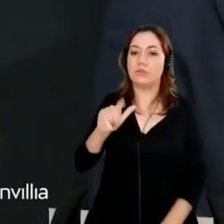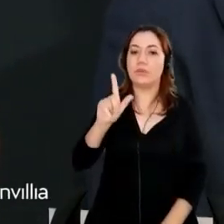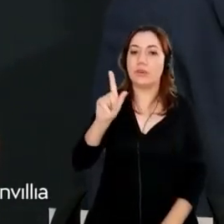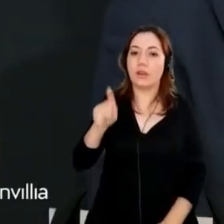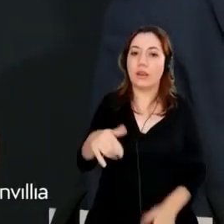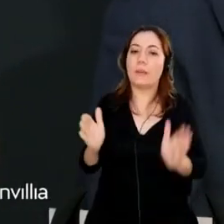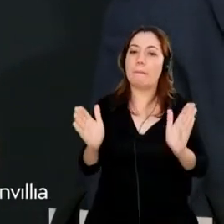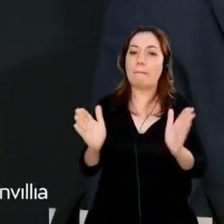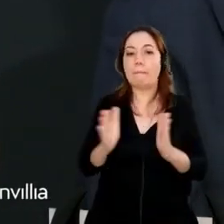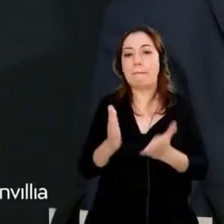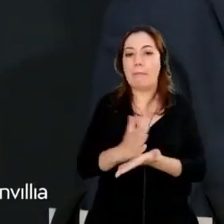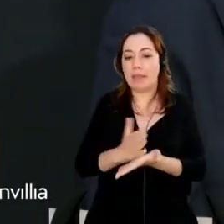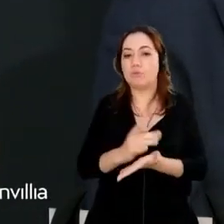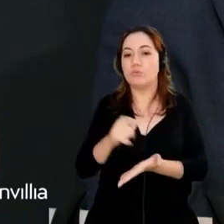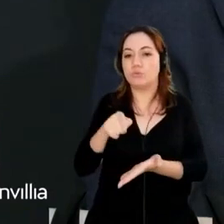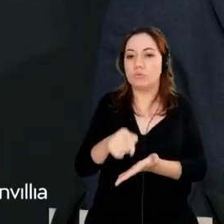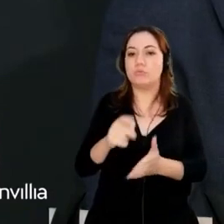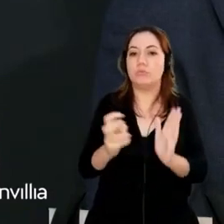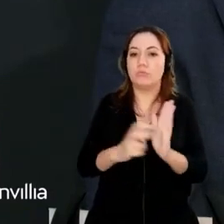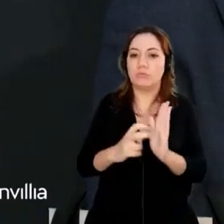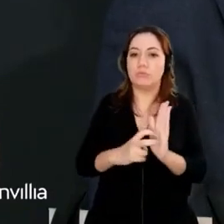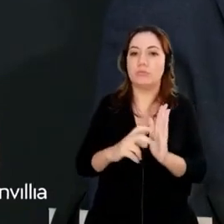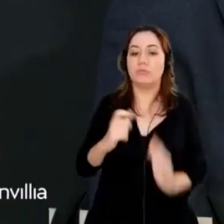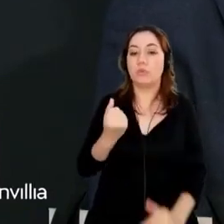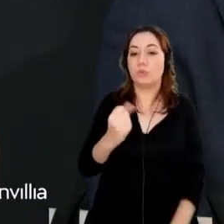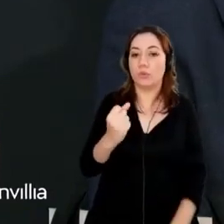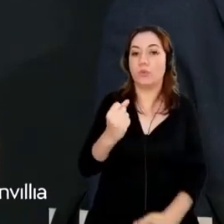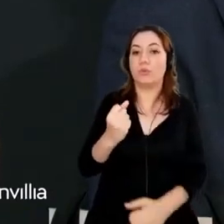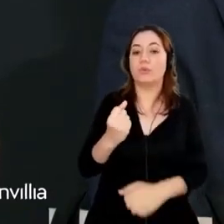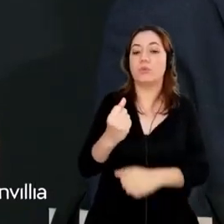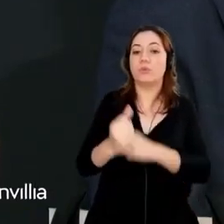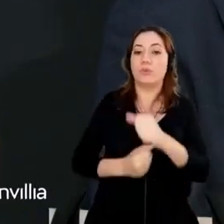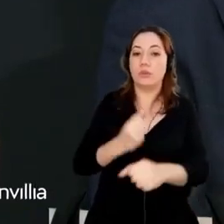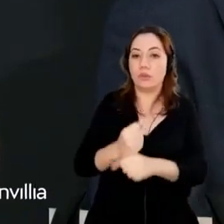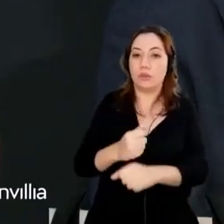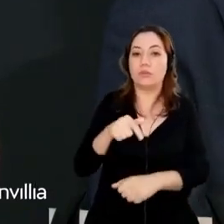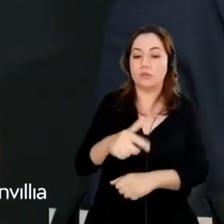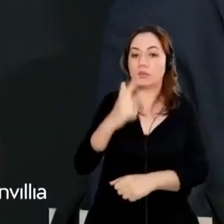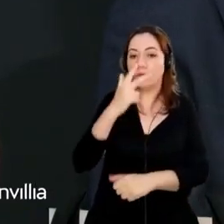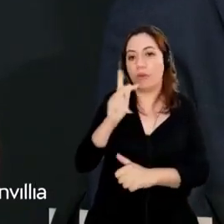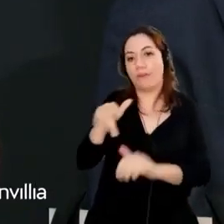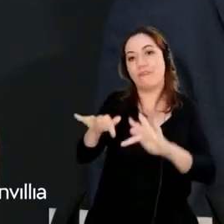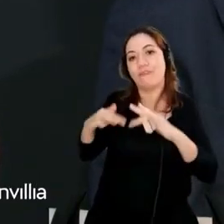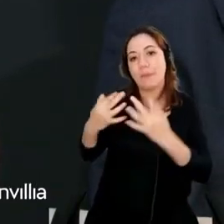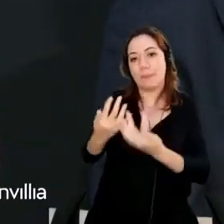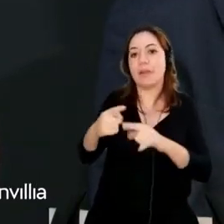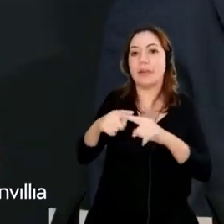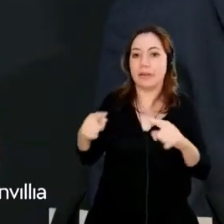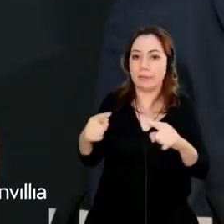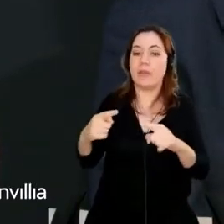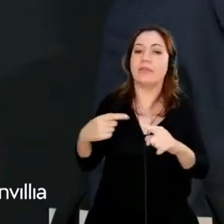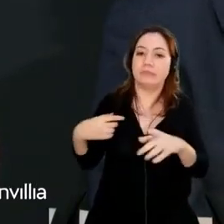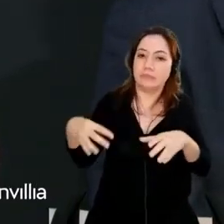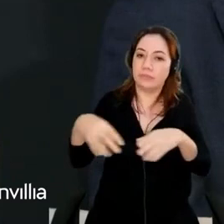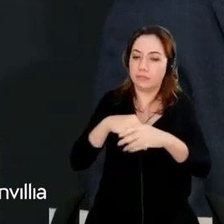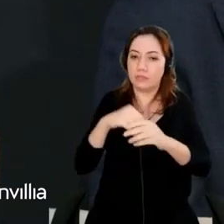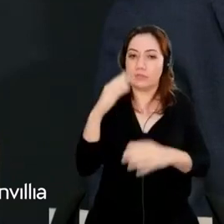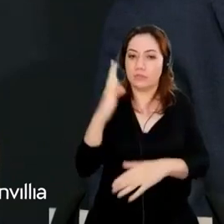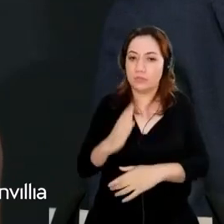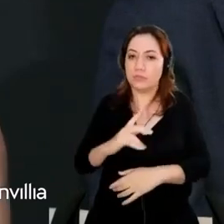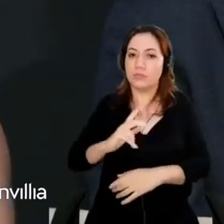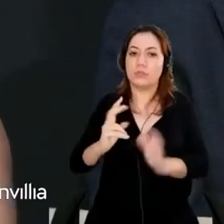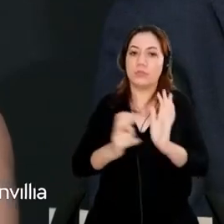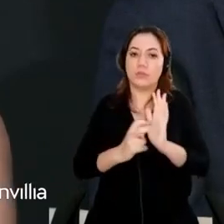are 81 years old, family-owned, but listed in Brazil. Bank has pivoted its business from corporate to mass